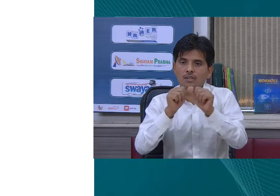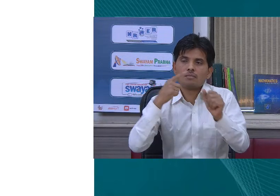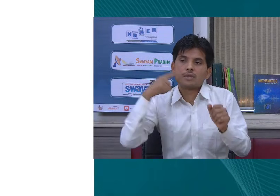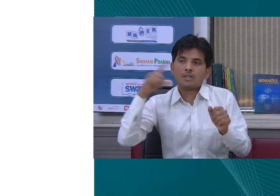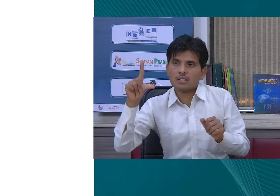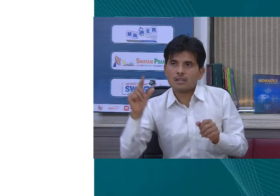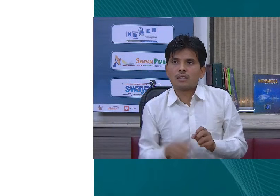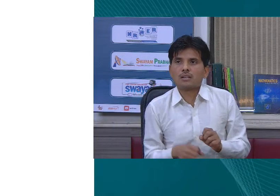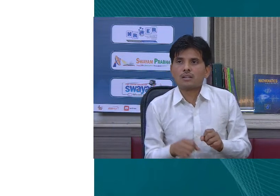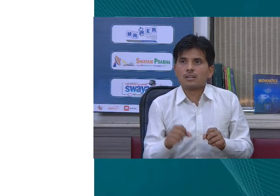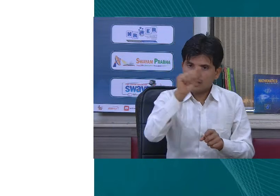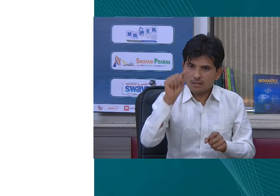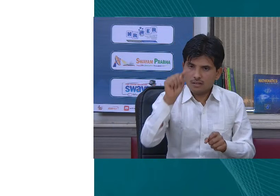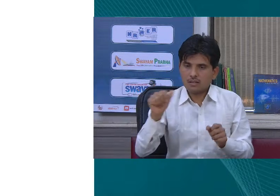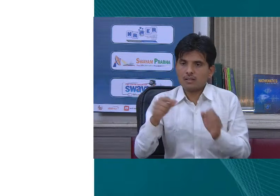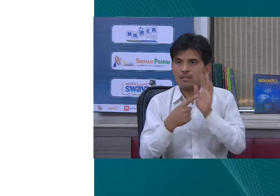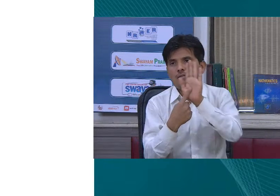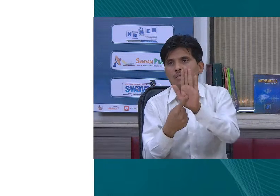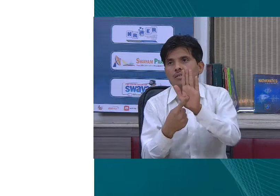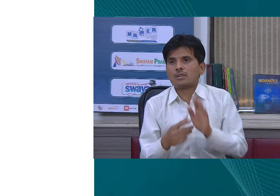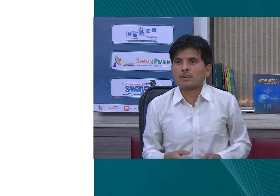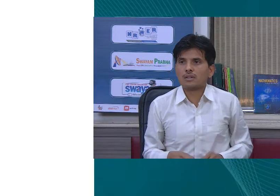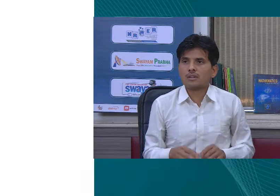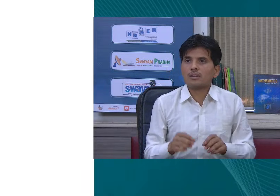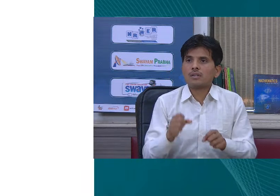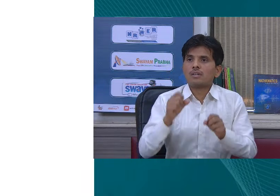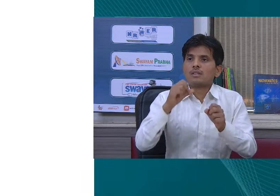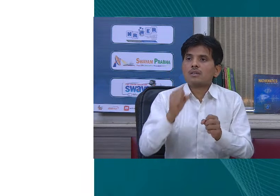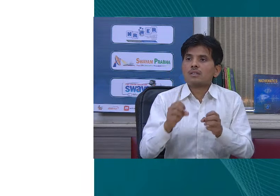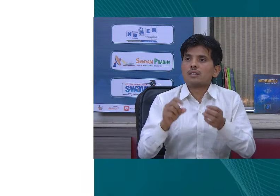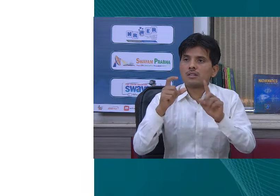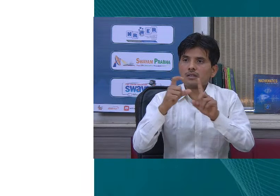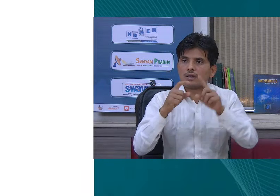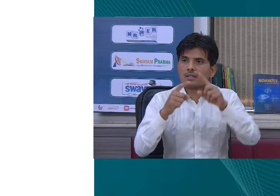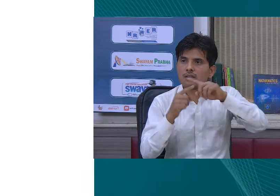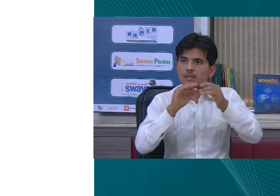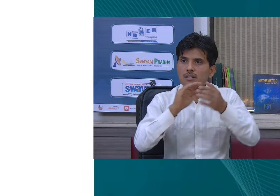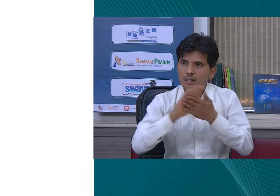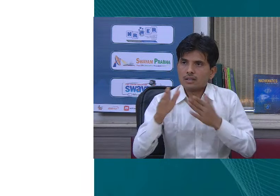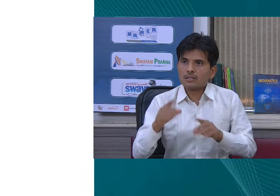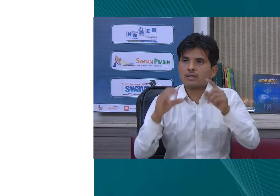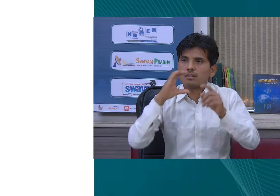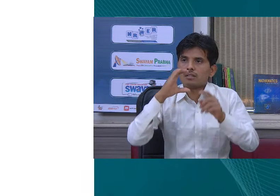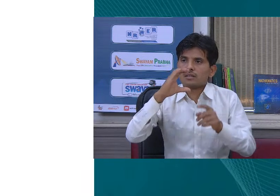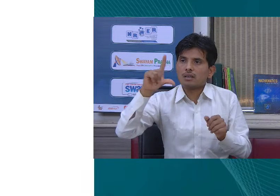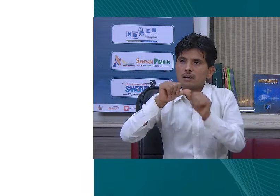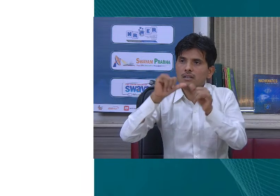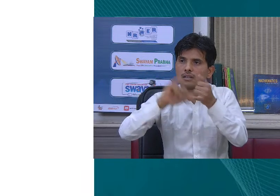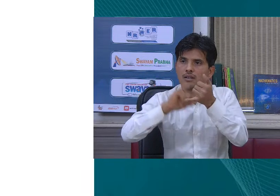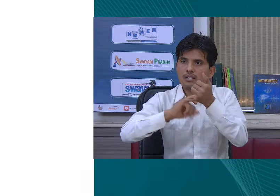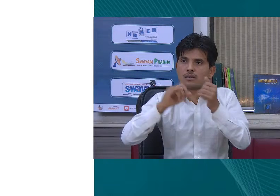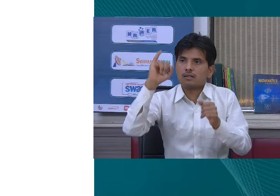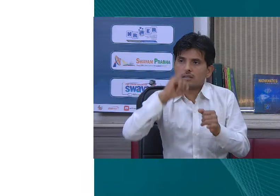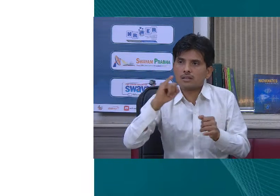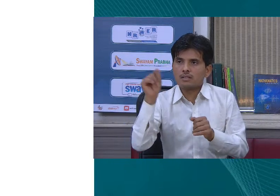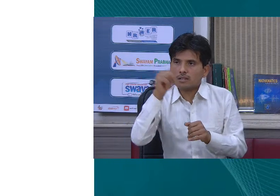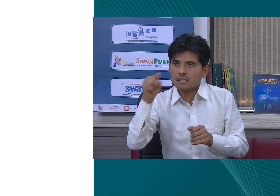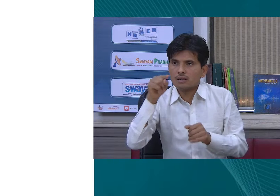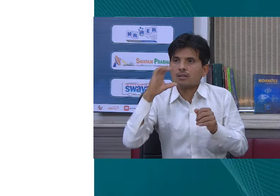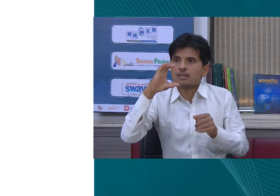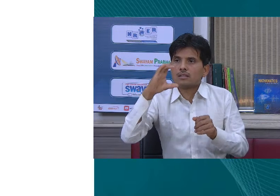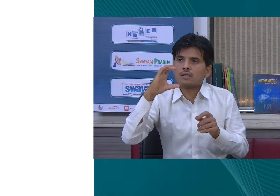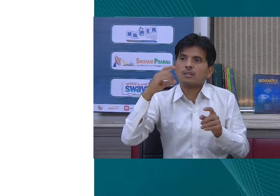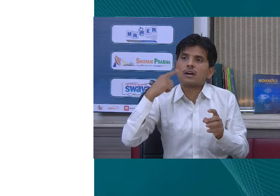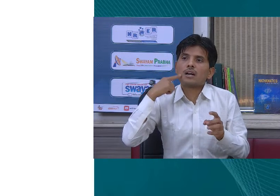dth.class6@ciet.nic.in. Let's have a look at the homework submission format. The first one says it's the name of the student. You have to write down your name, class. The class